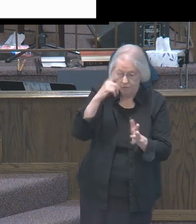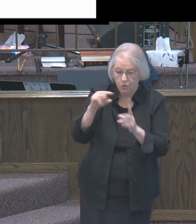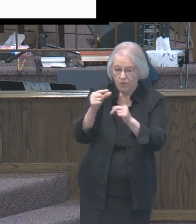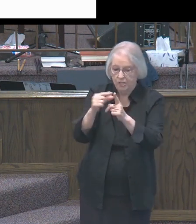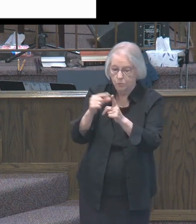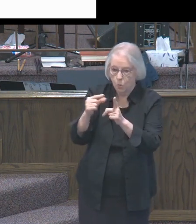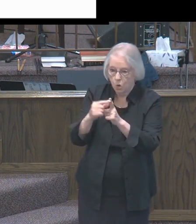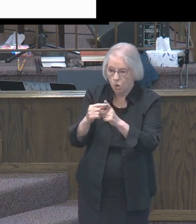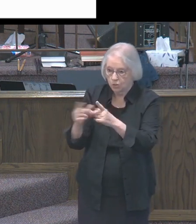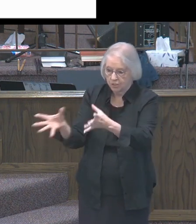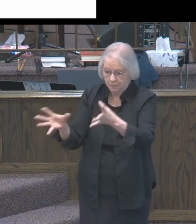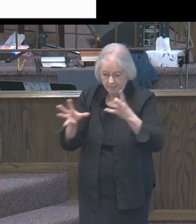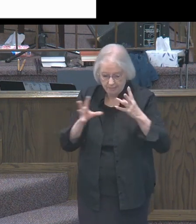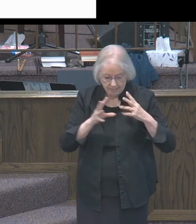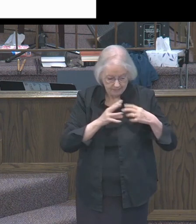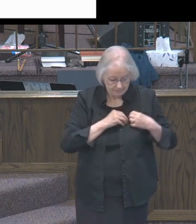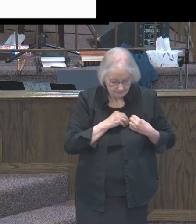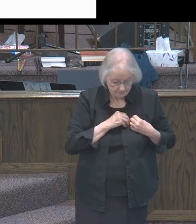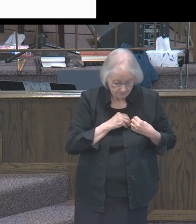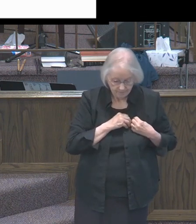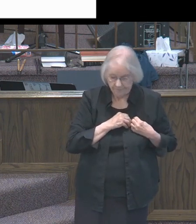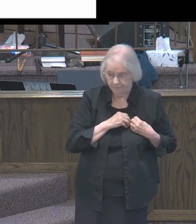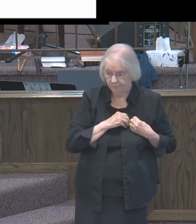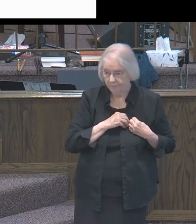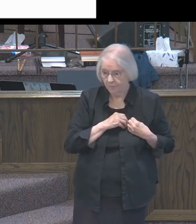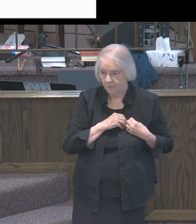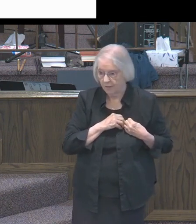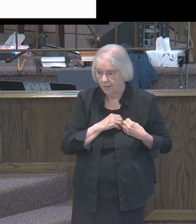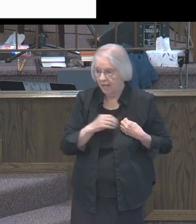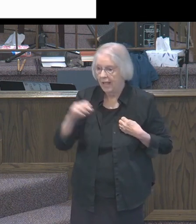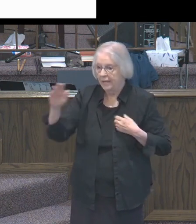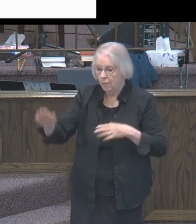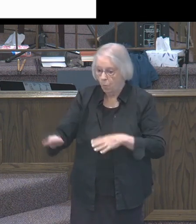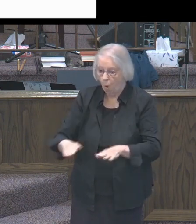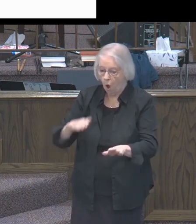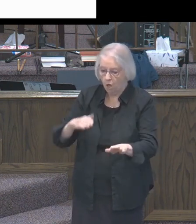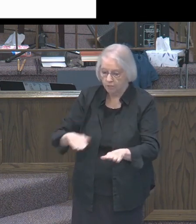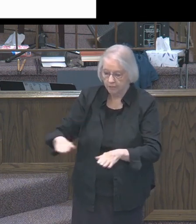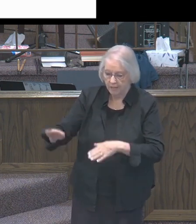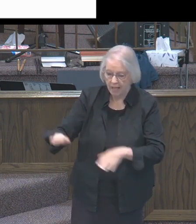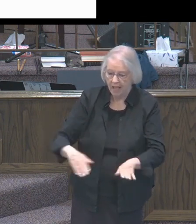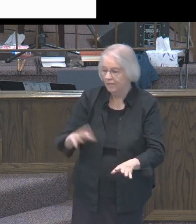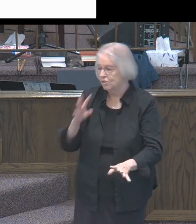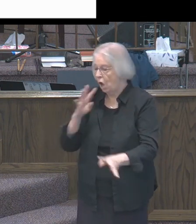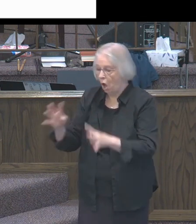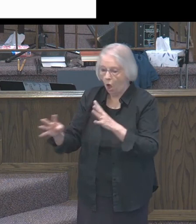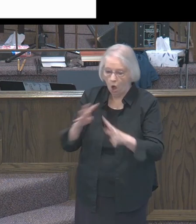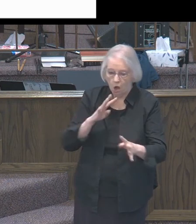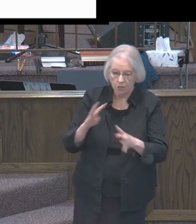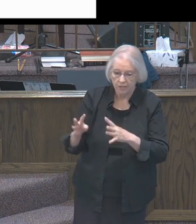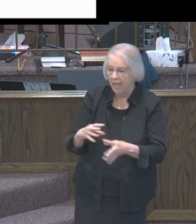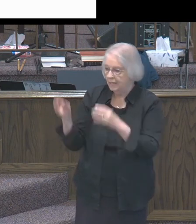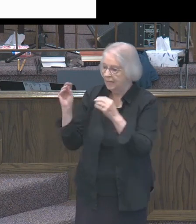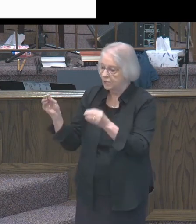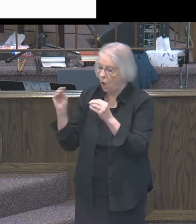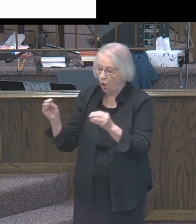Jesus said these words and he stayed and he walked and he talked and he taught and he